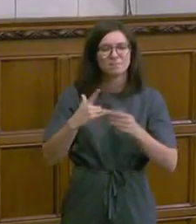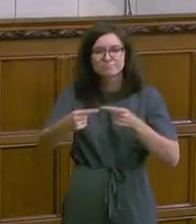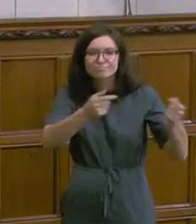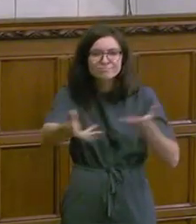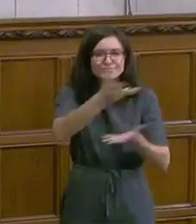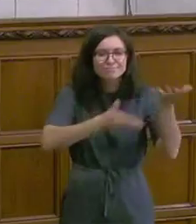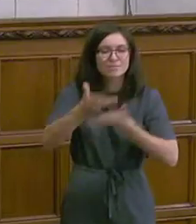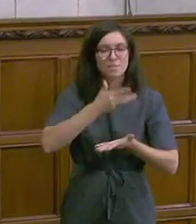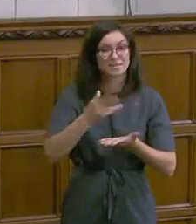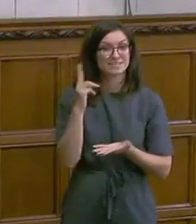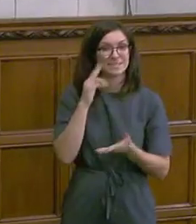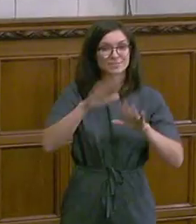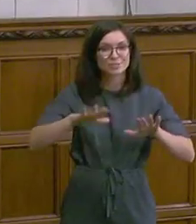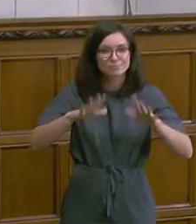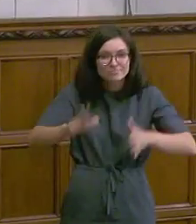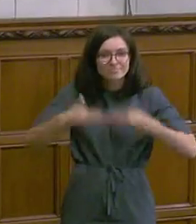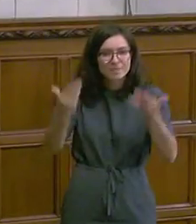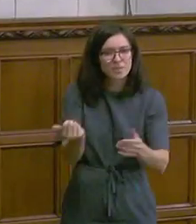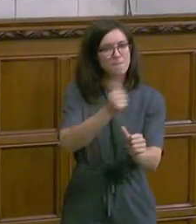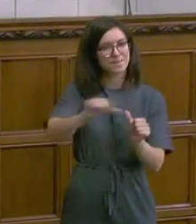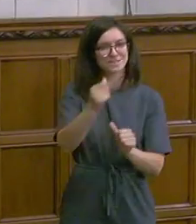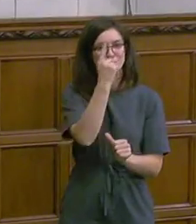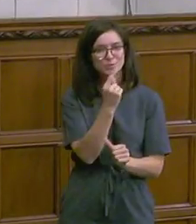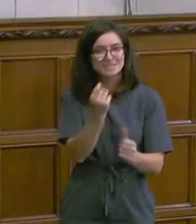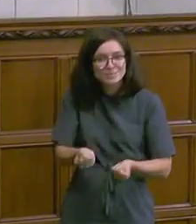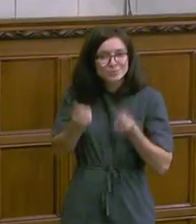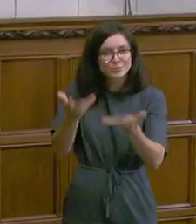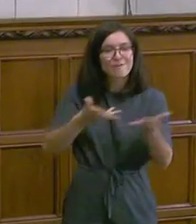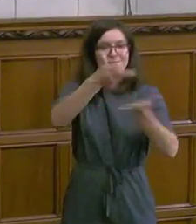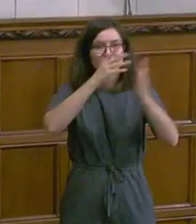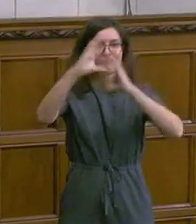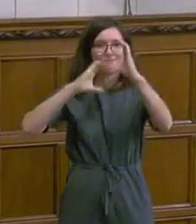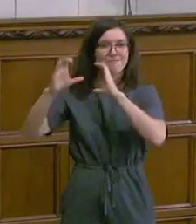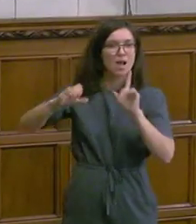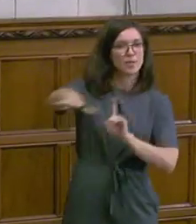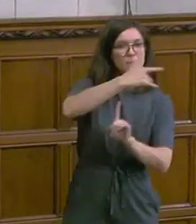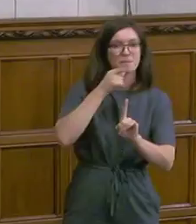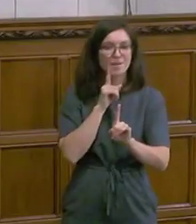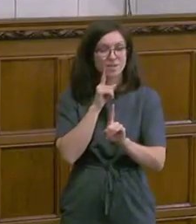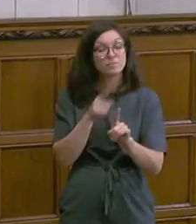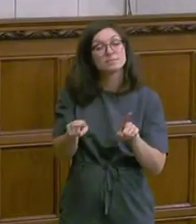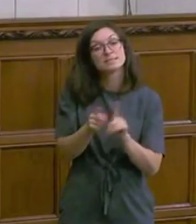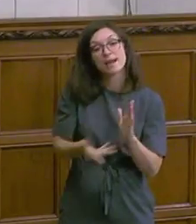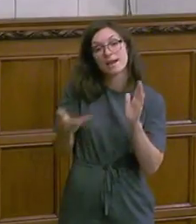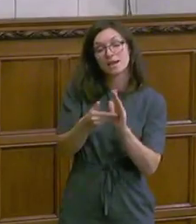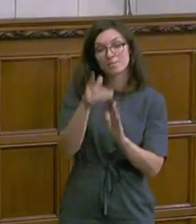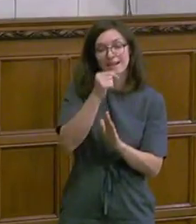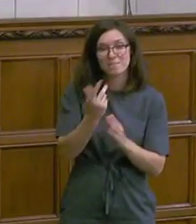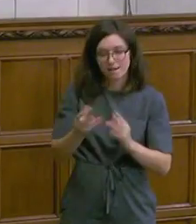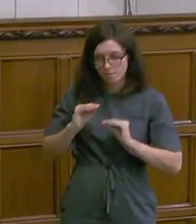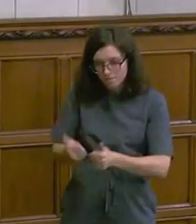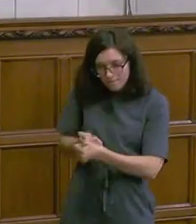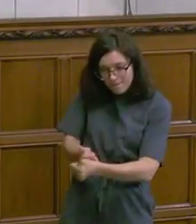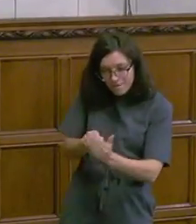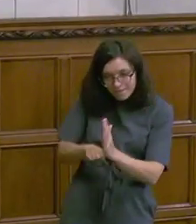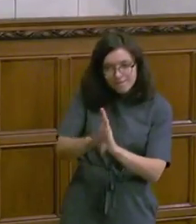children the best possible chance of communicating with other people, but also being able to have the best educational outcomes that they can